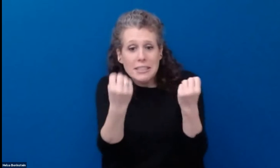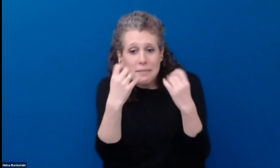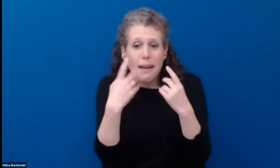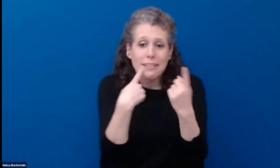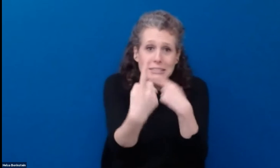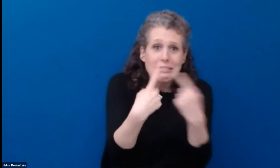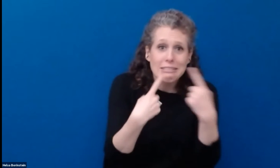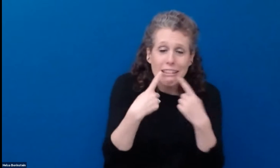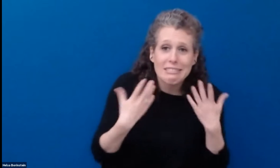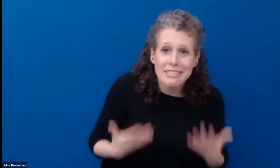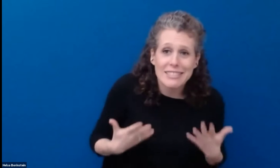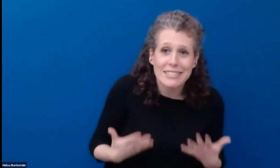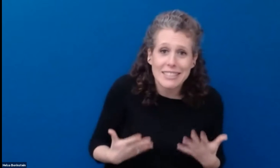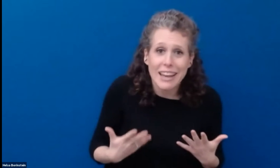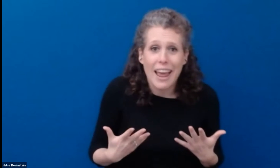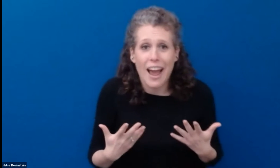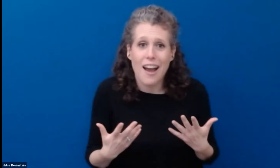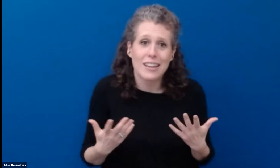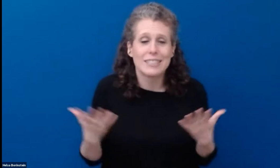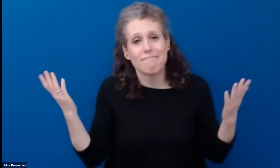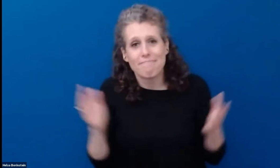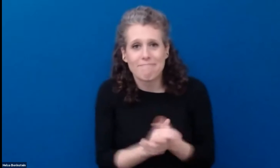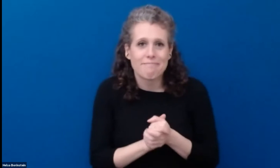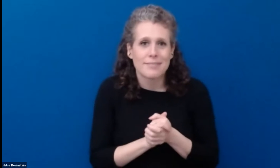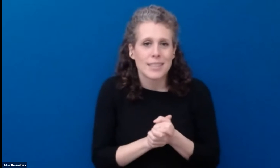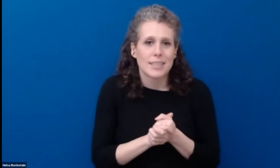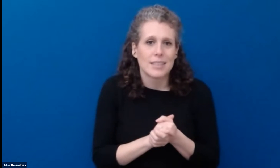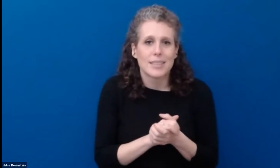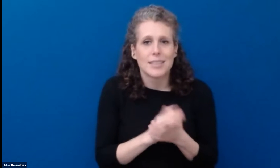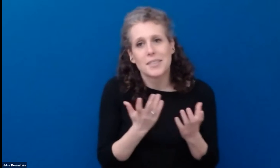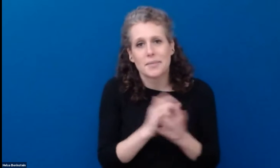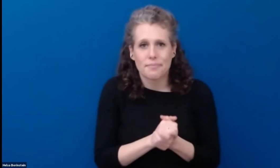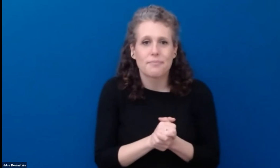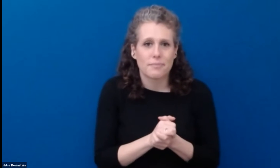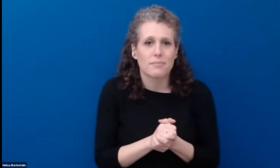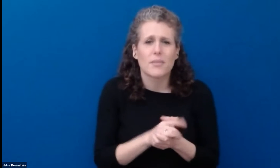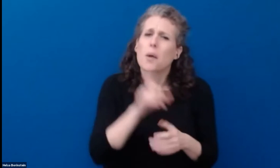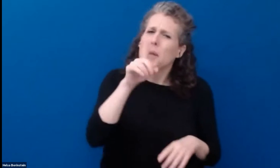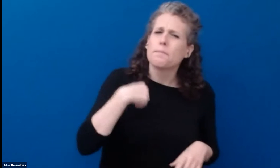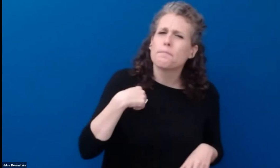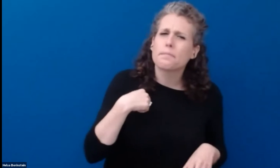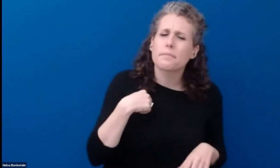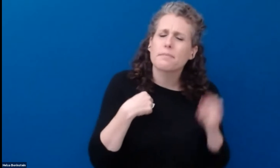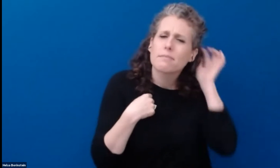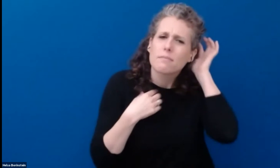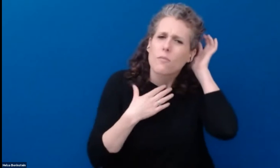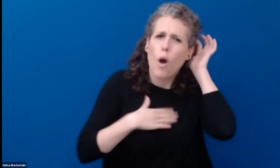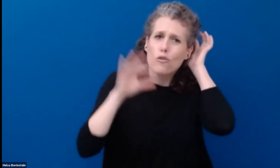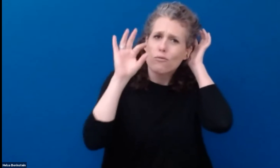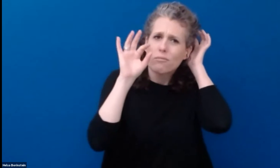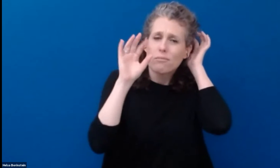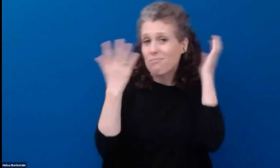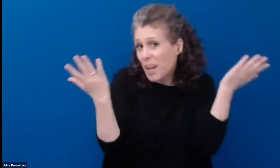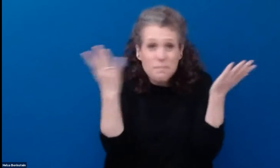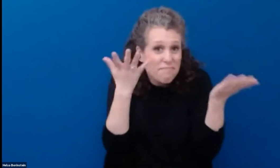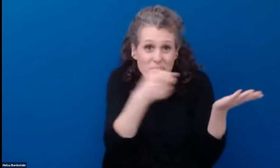sort of full discussion going in the full group. But I would like to ask if we have any more